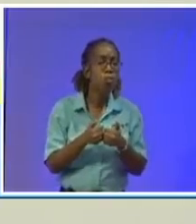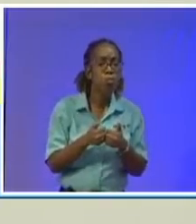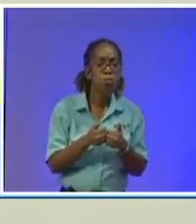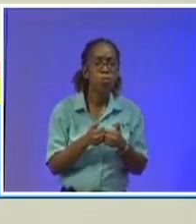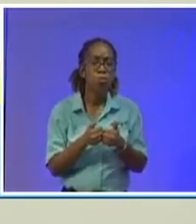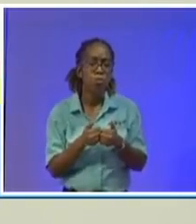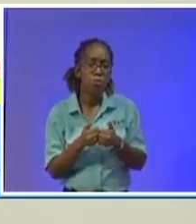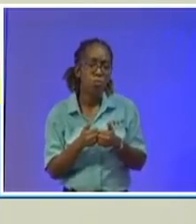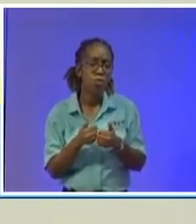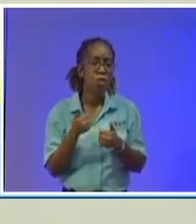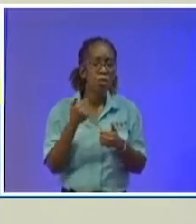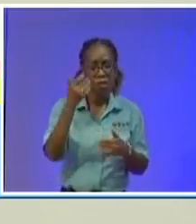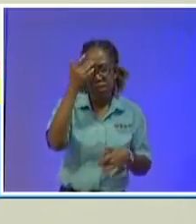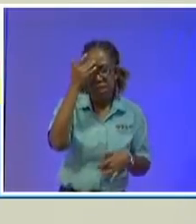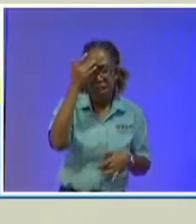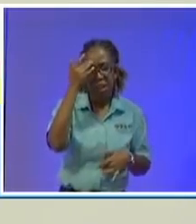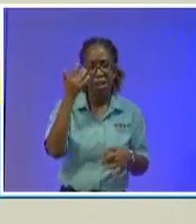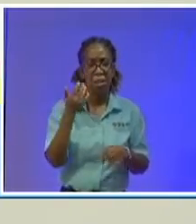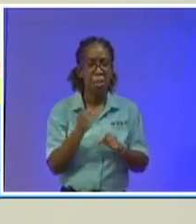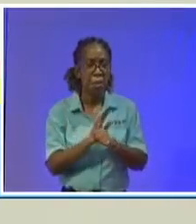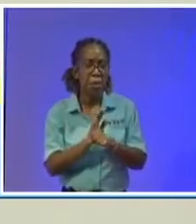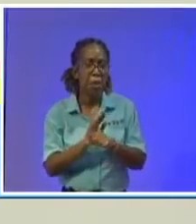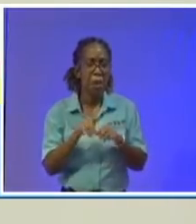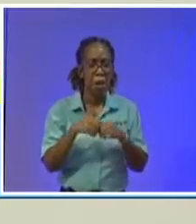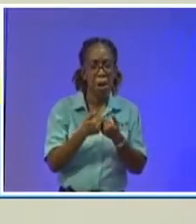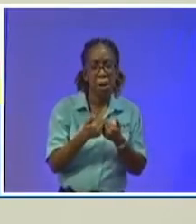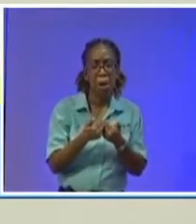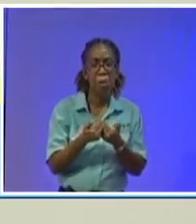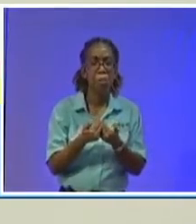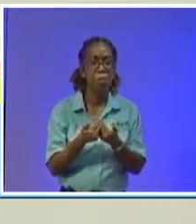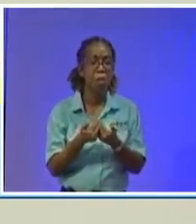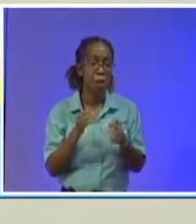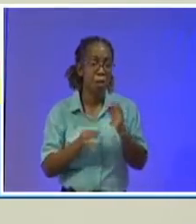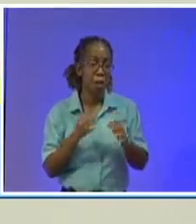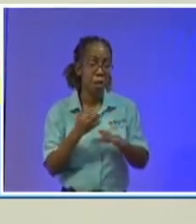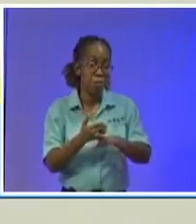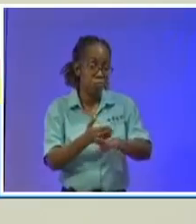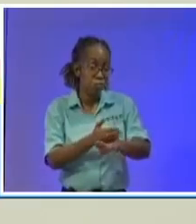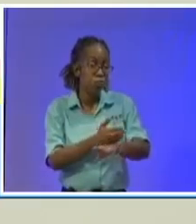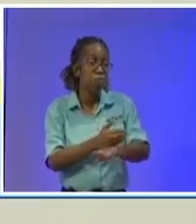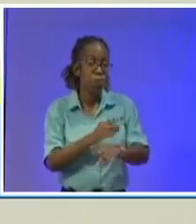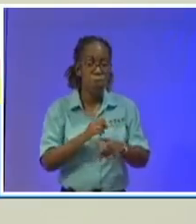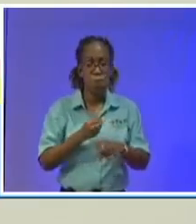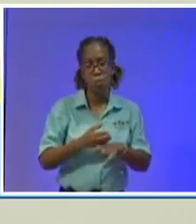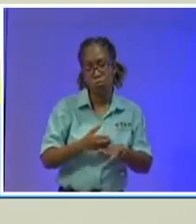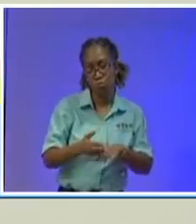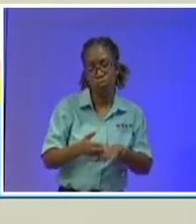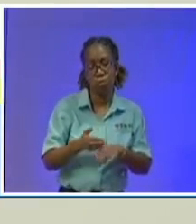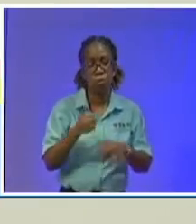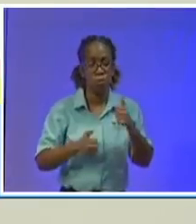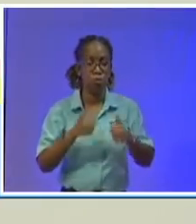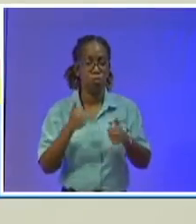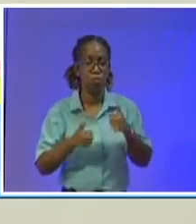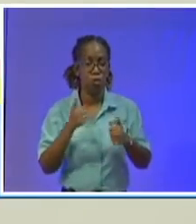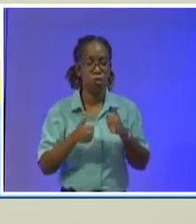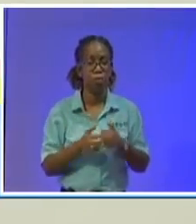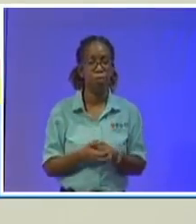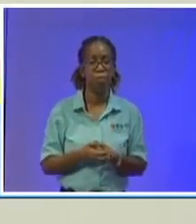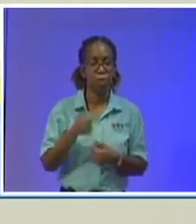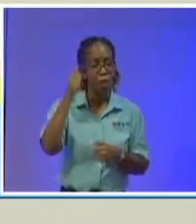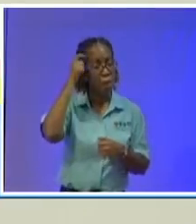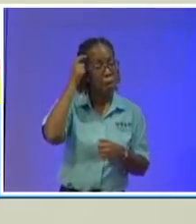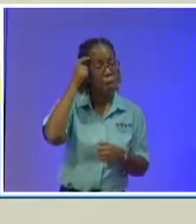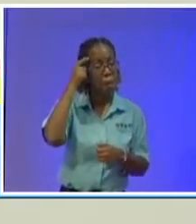At the end of the quarantine, well, let's go back to why we quarantine. We quarantine so as